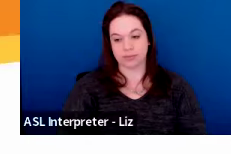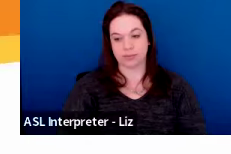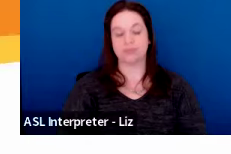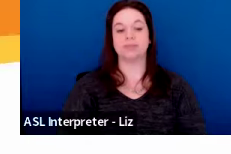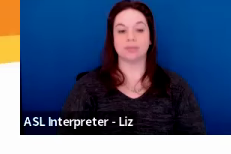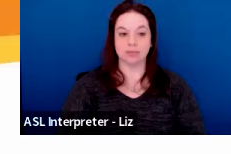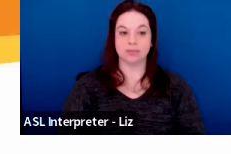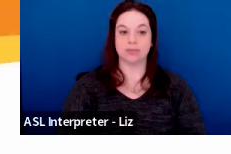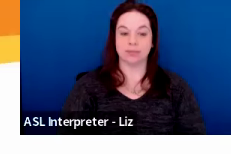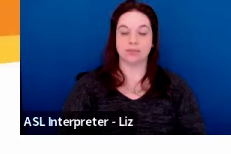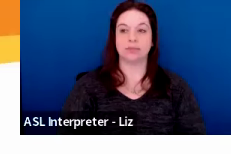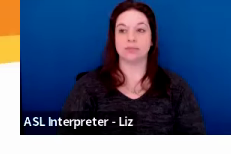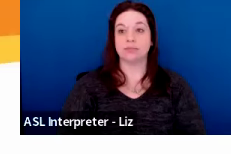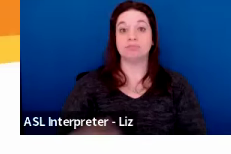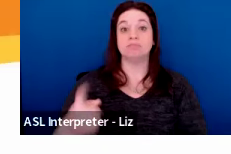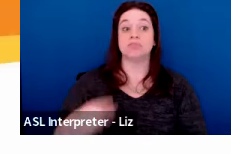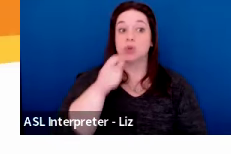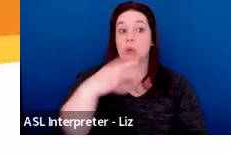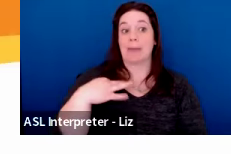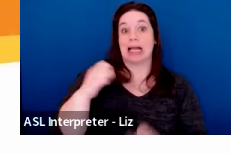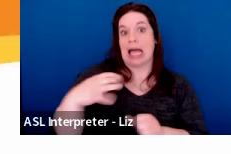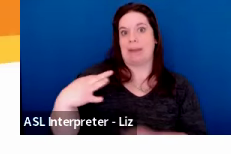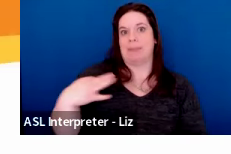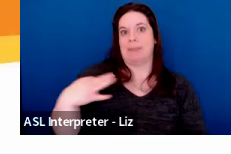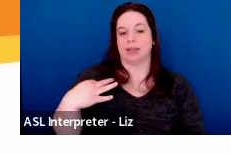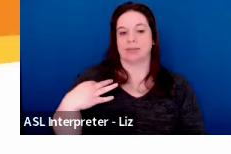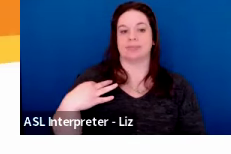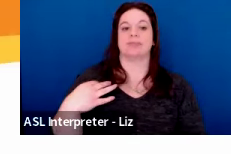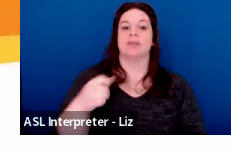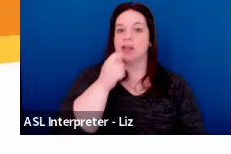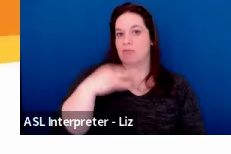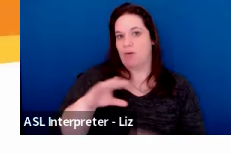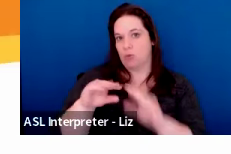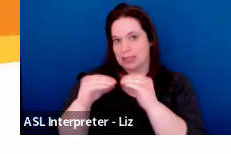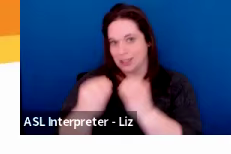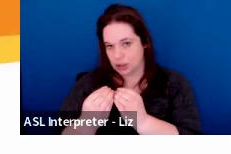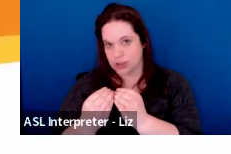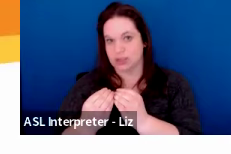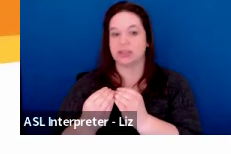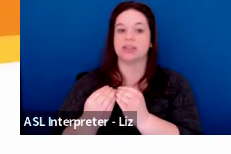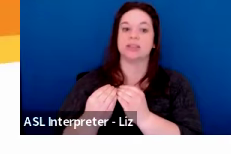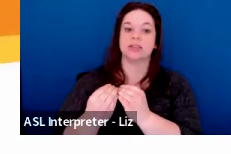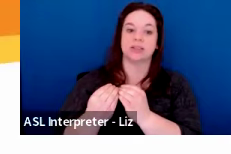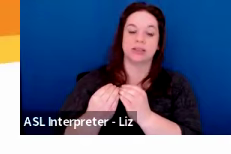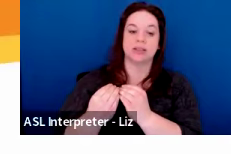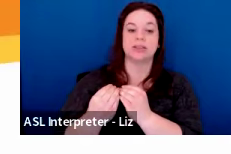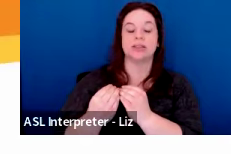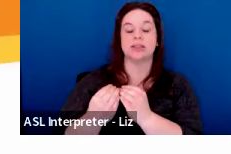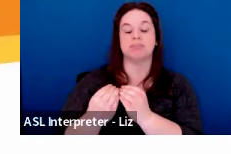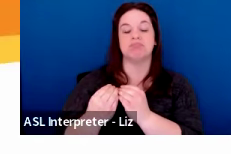Okay, so who is eligible to apply? Nonprofit organizations that have